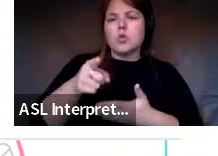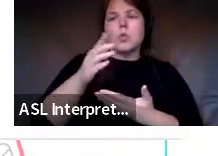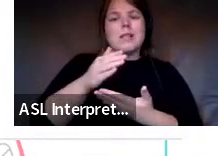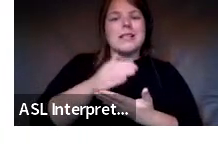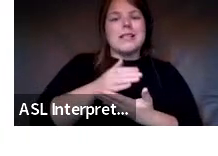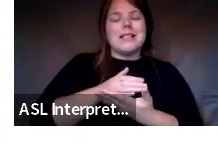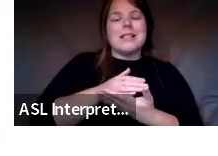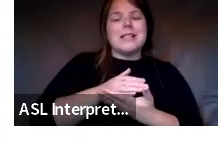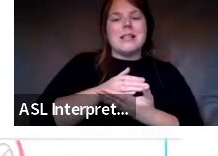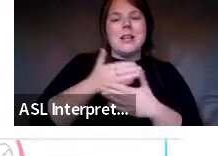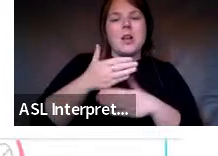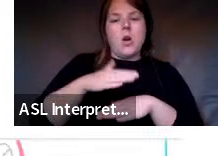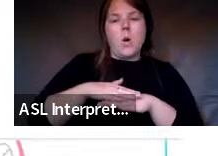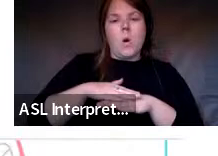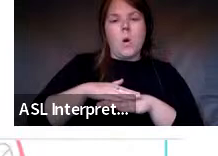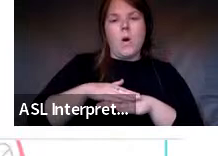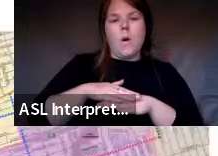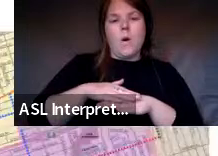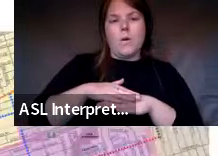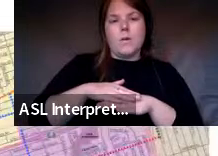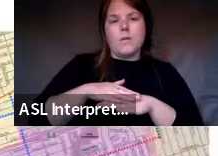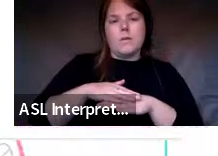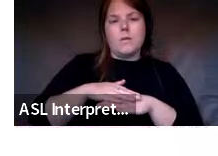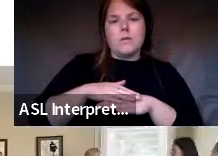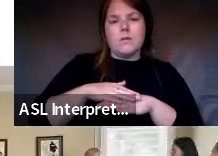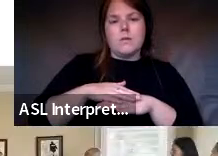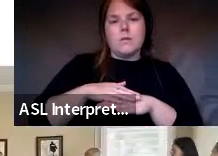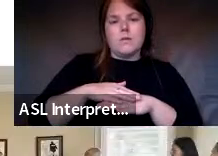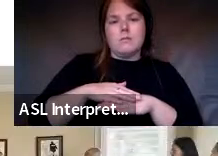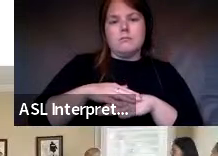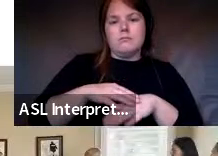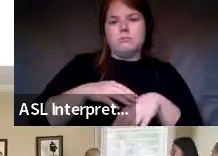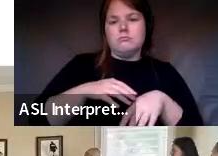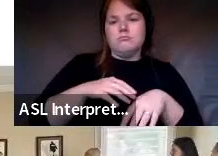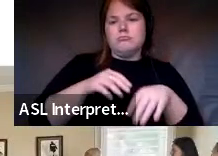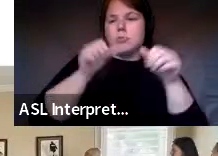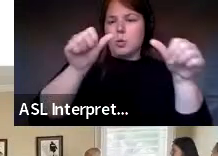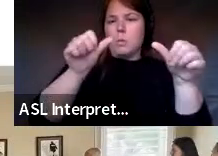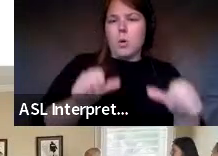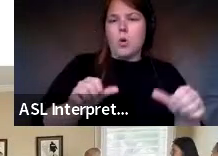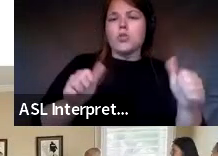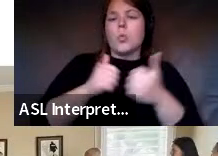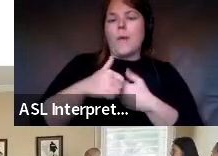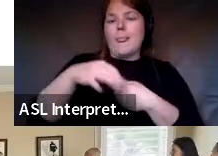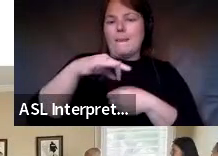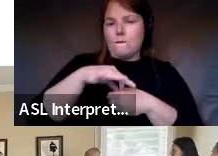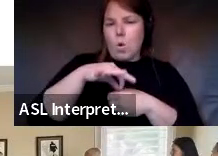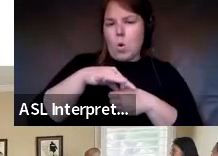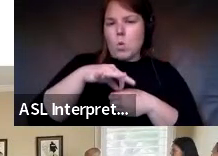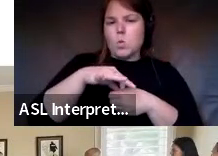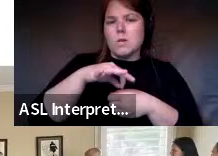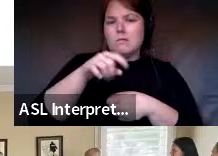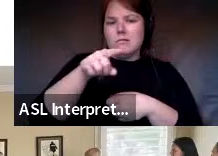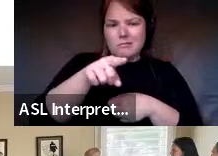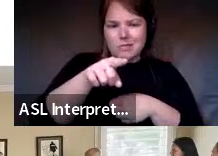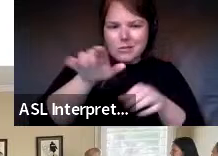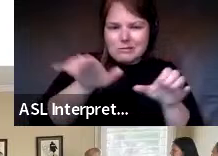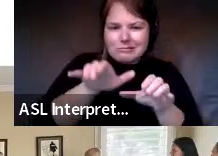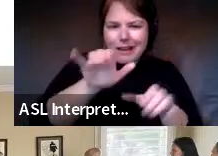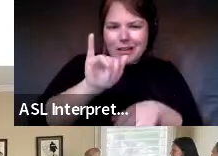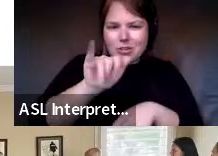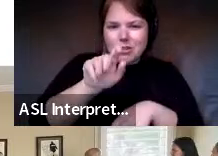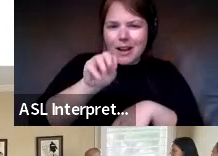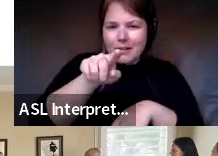listed on the poster with the votes. Yeah, those action items there. So